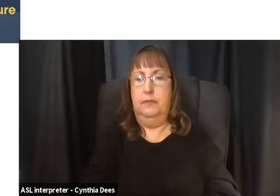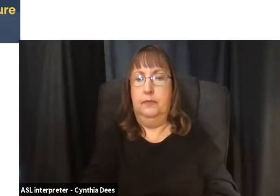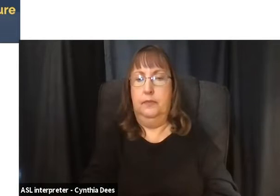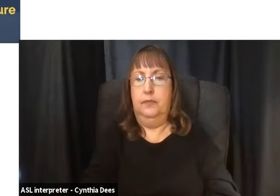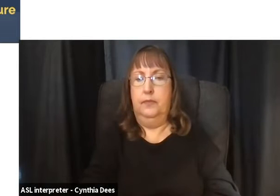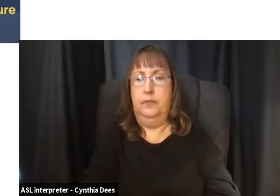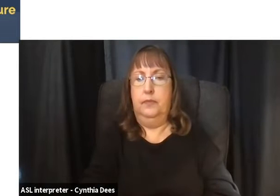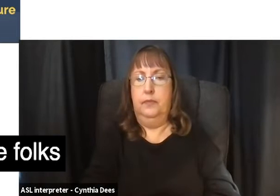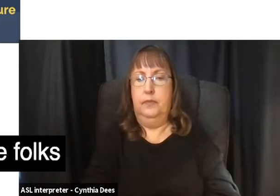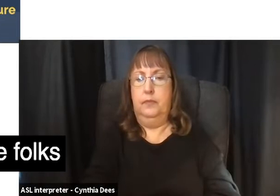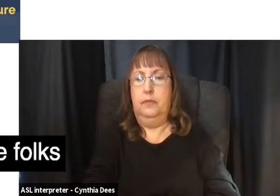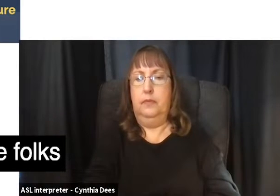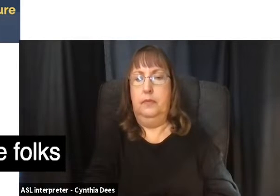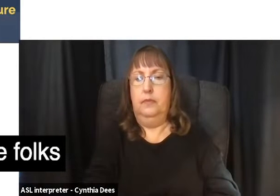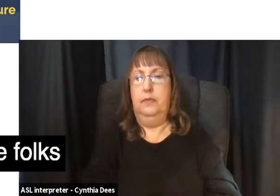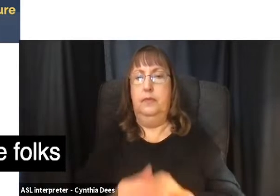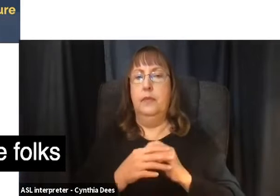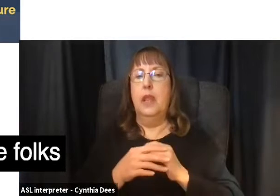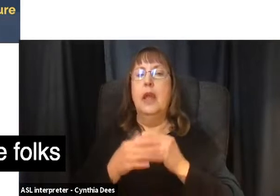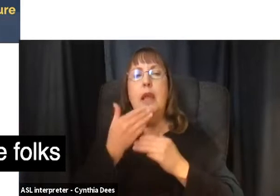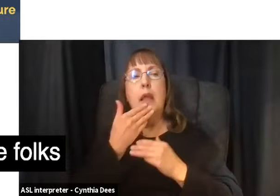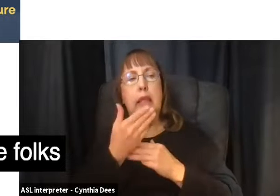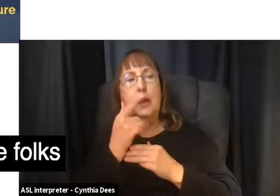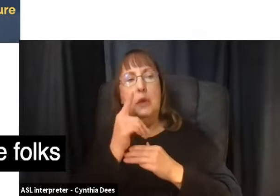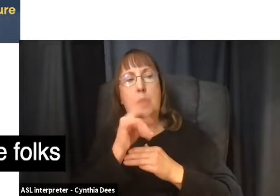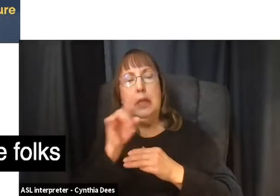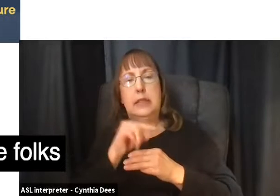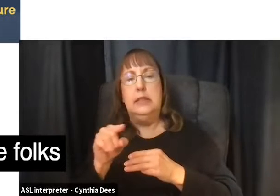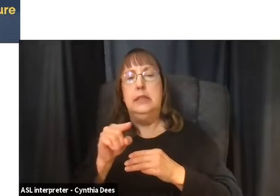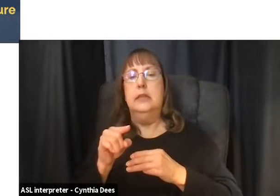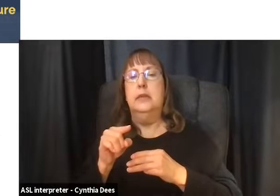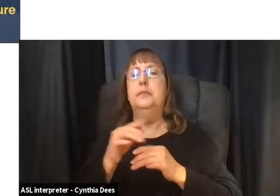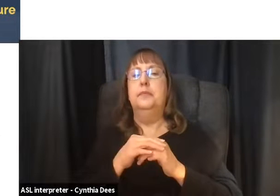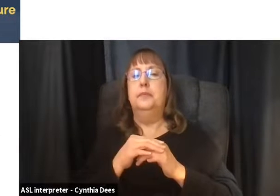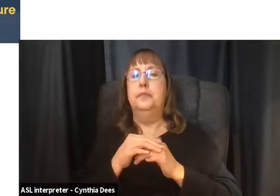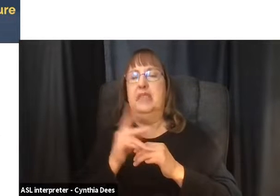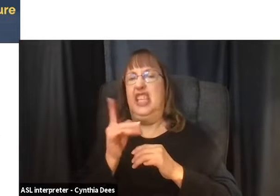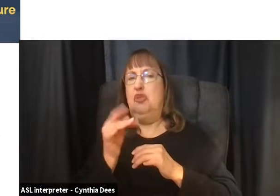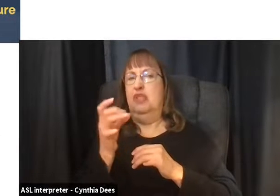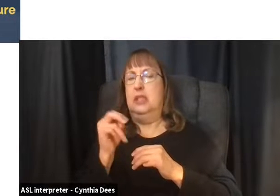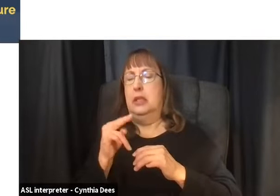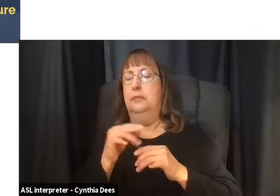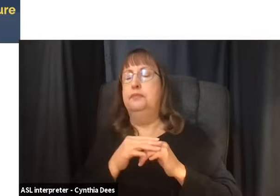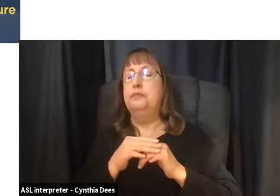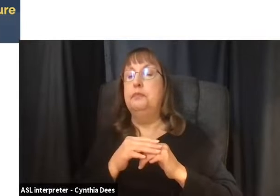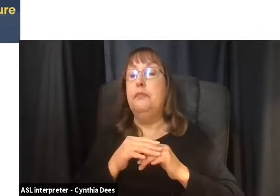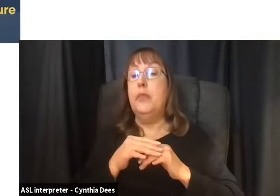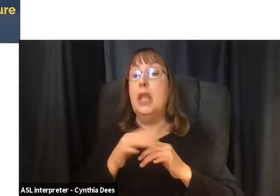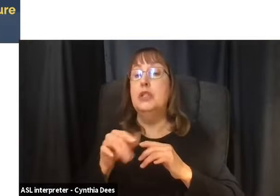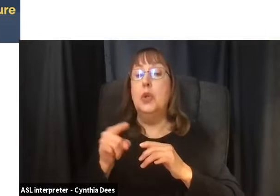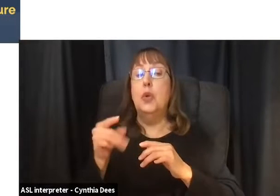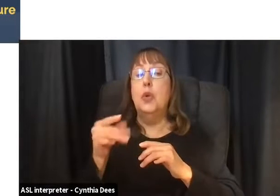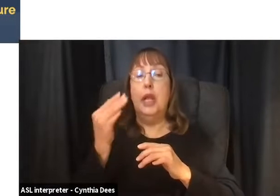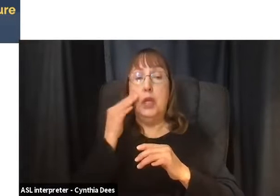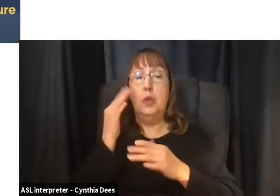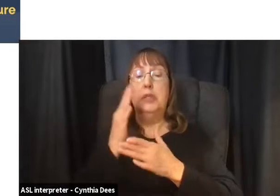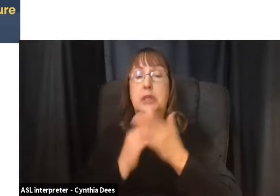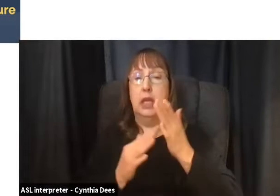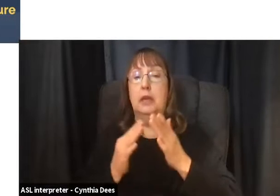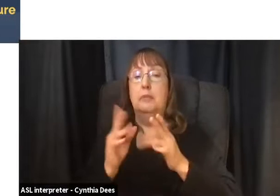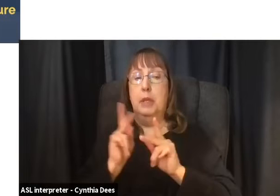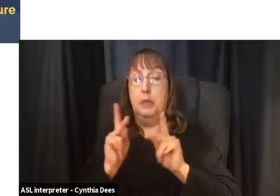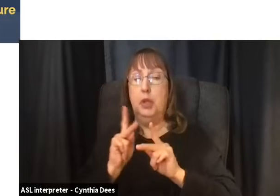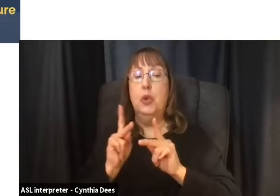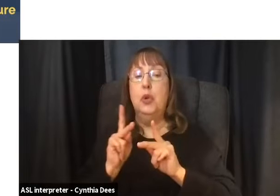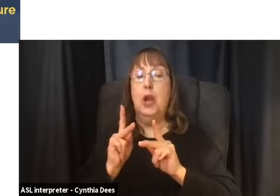Thanks, Liz. And one thing, I know we've got some folks behind the scene helping out. So we do have a worksheet that